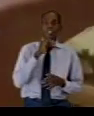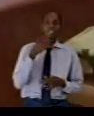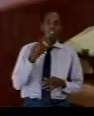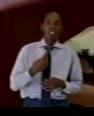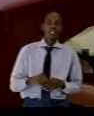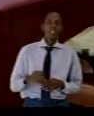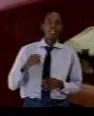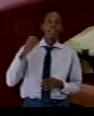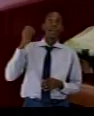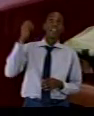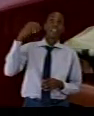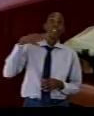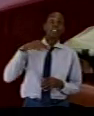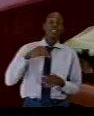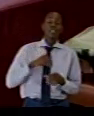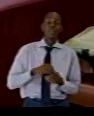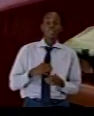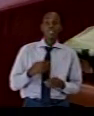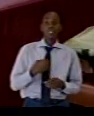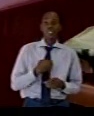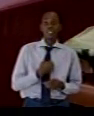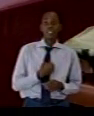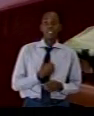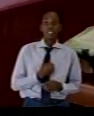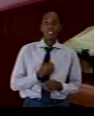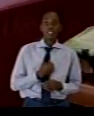Jesus is alive in me.